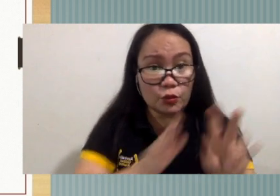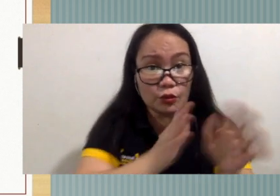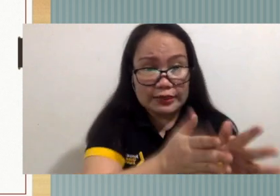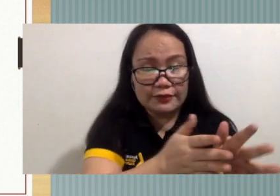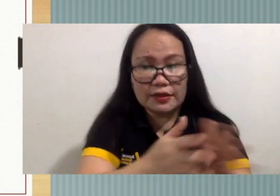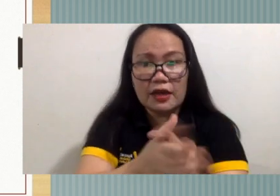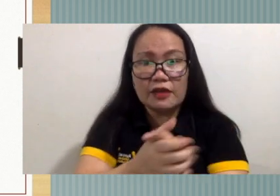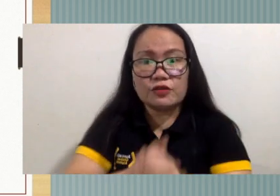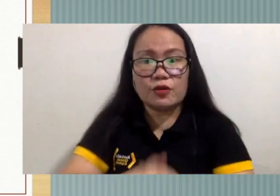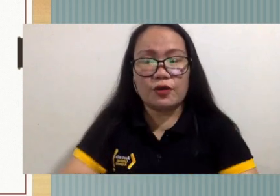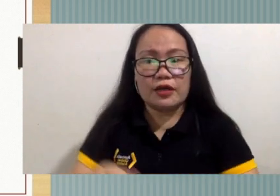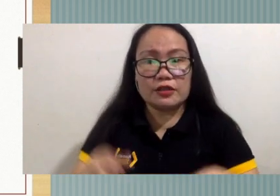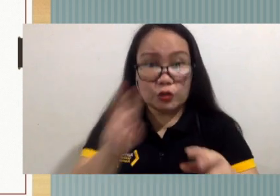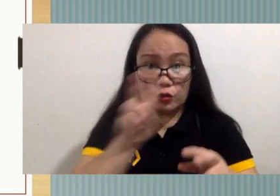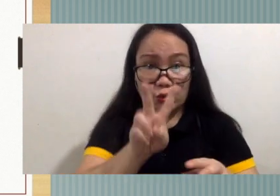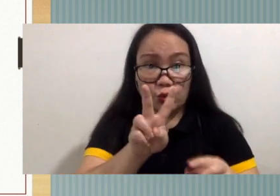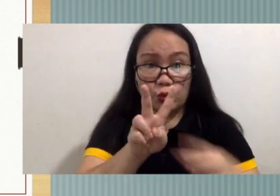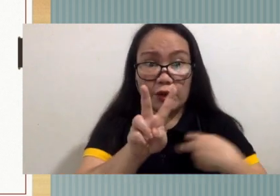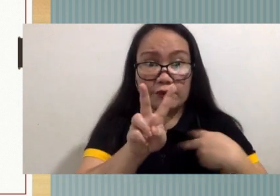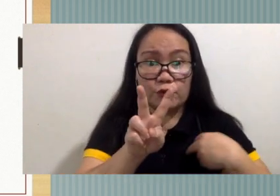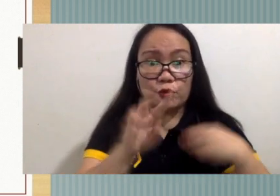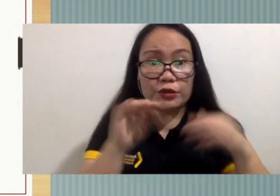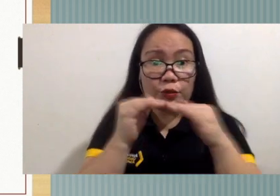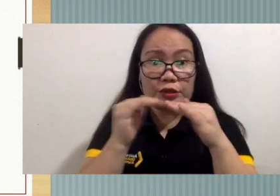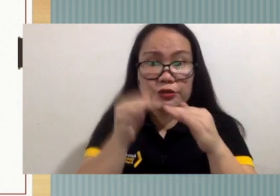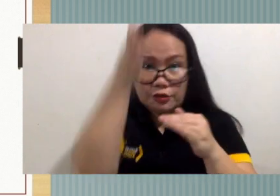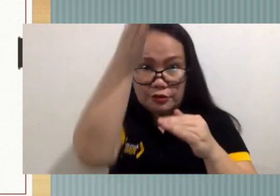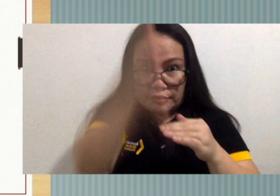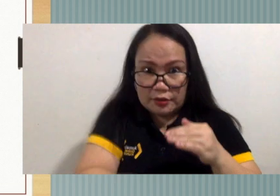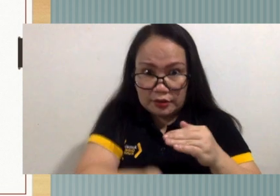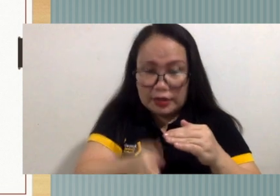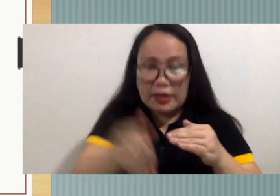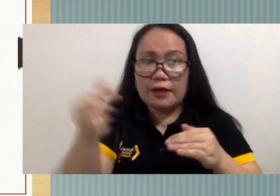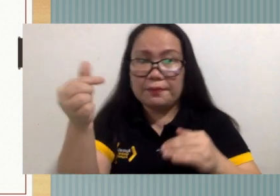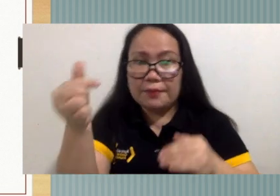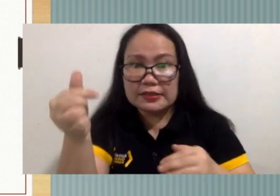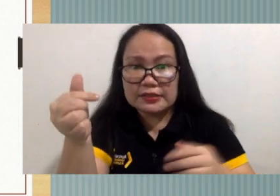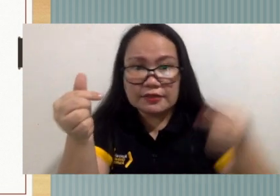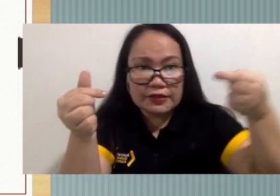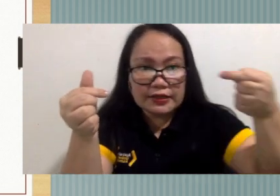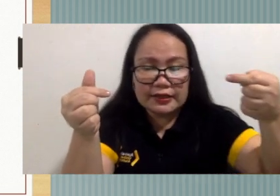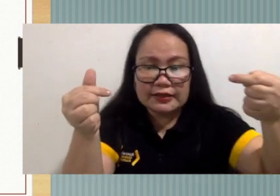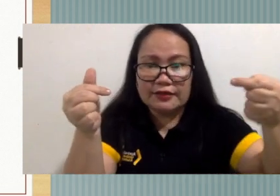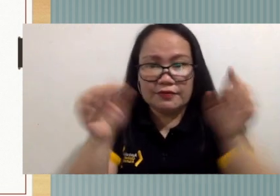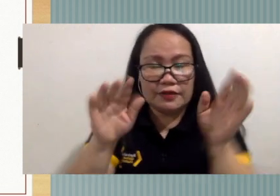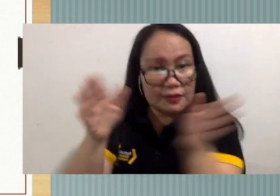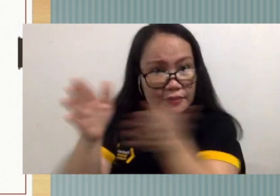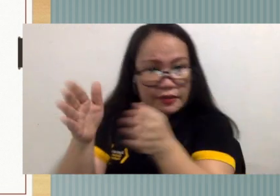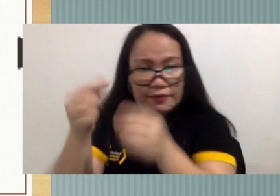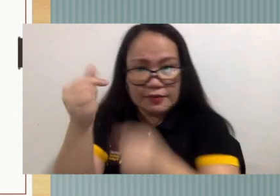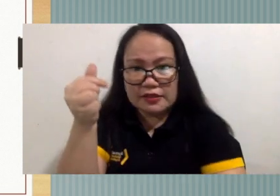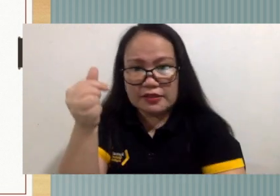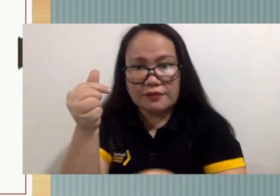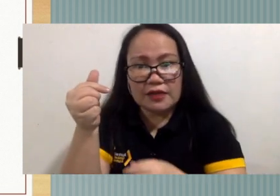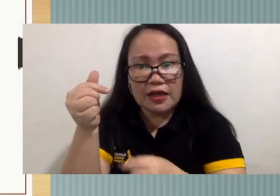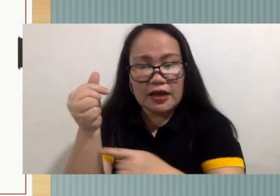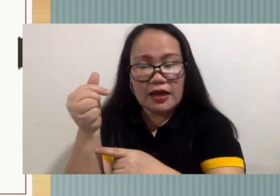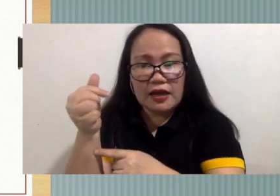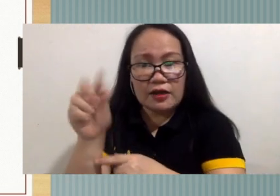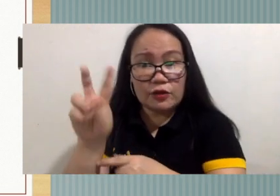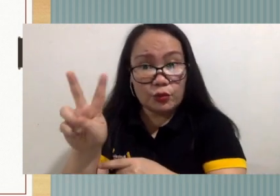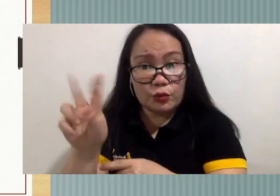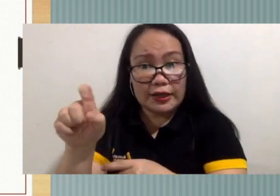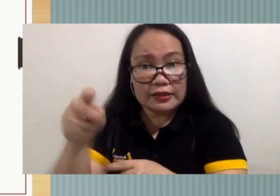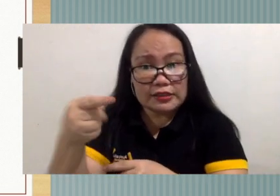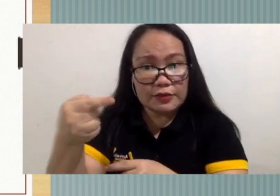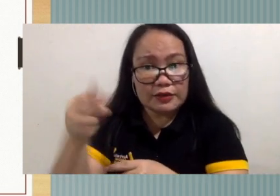sabihin dalawang equations natin dito. So, we will have 2x minus 3 is equal to 3